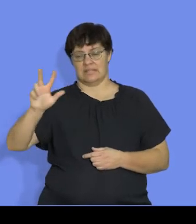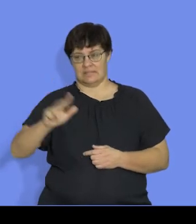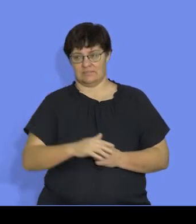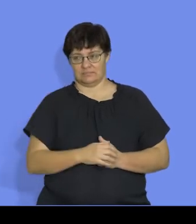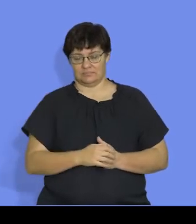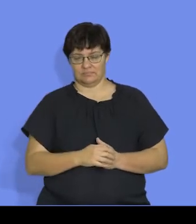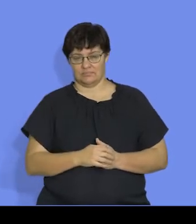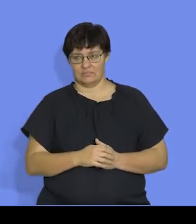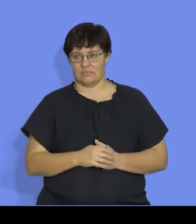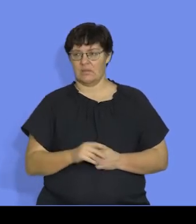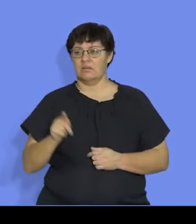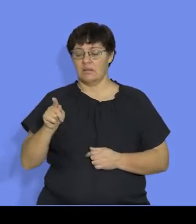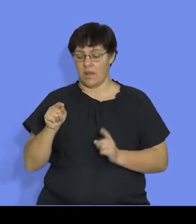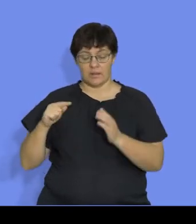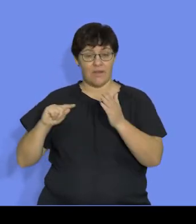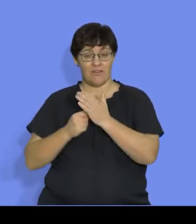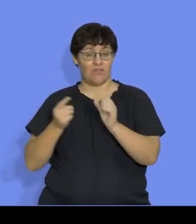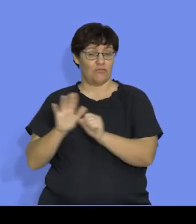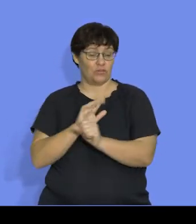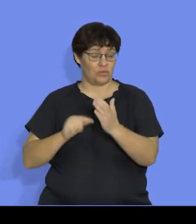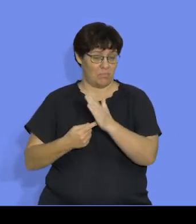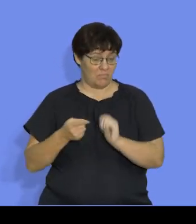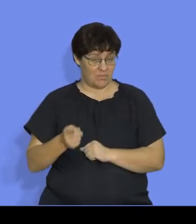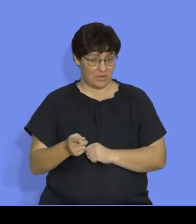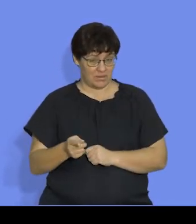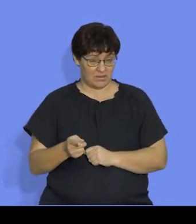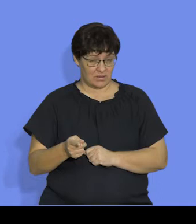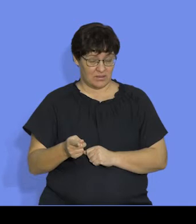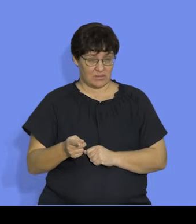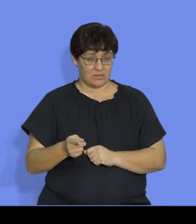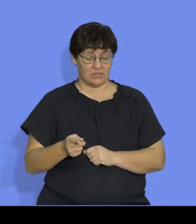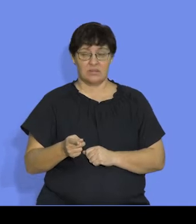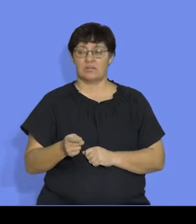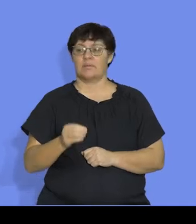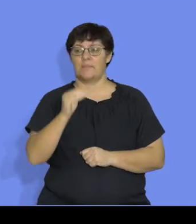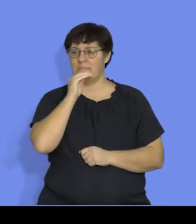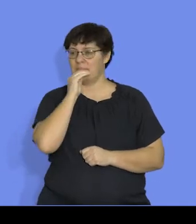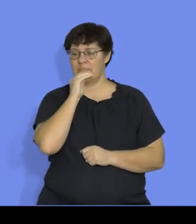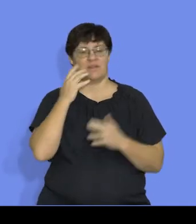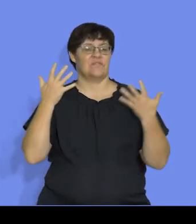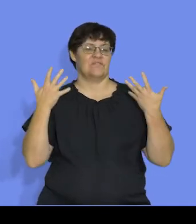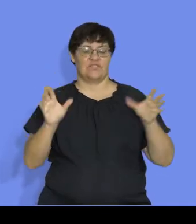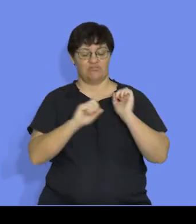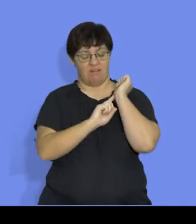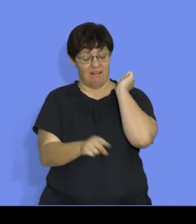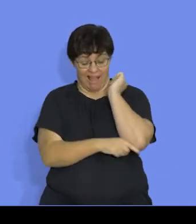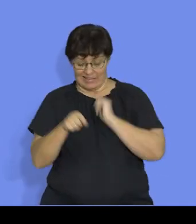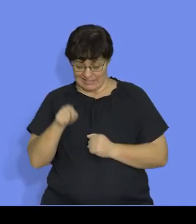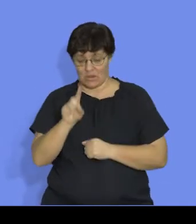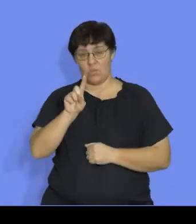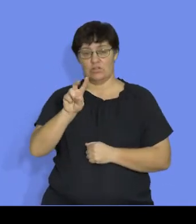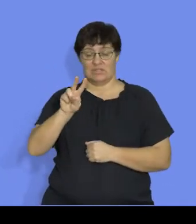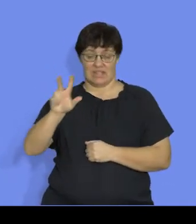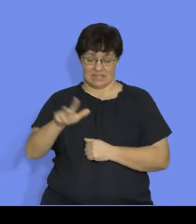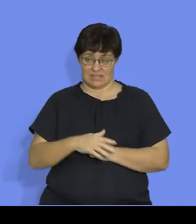128. Please note that if there's a full stop after a term of the pattern, that means that this is the last term of the